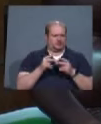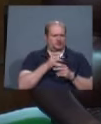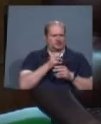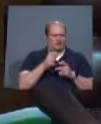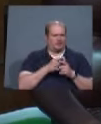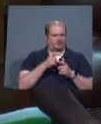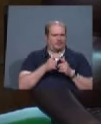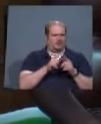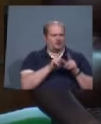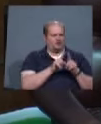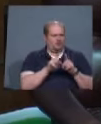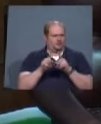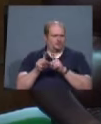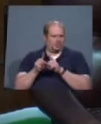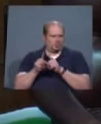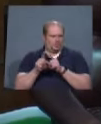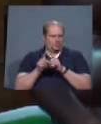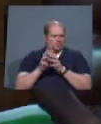then also